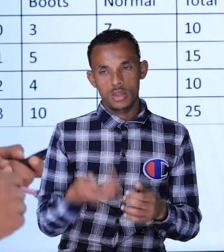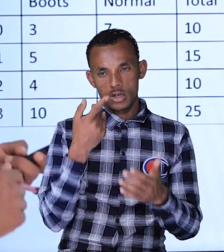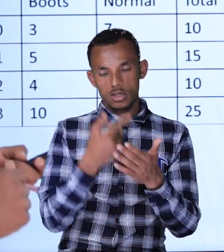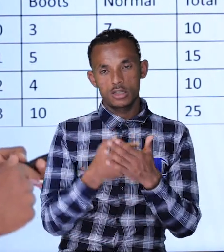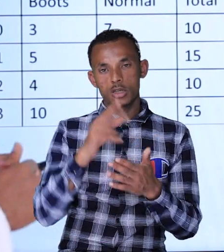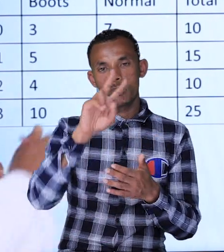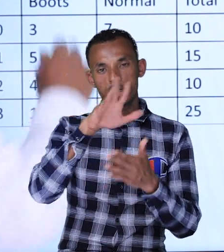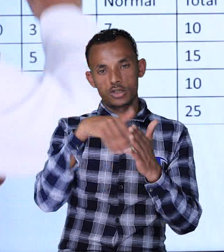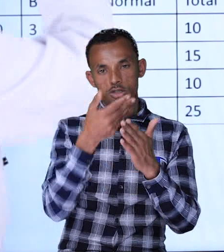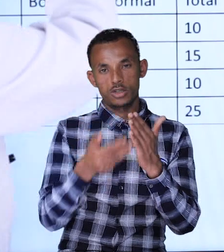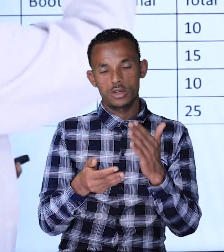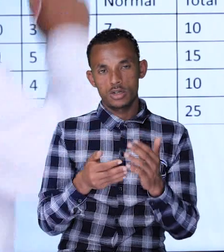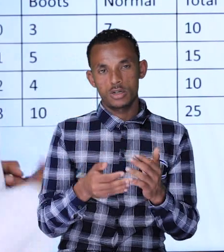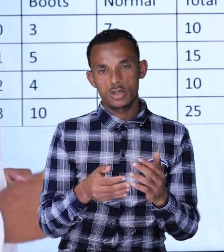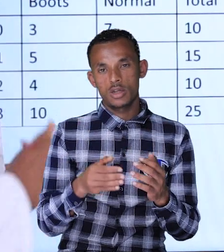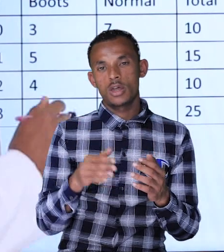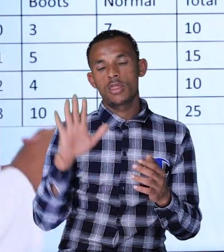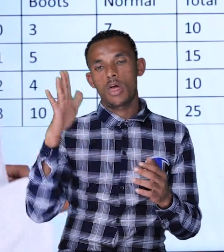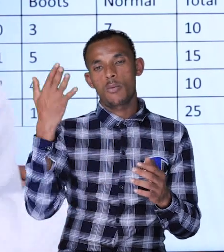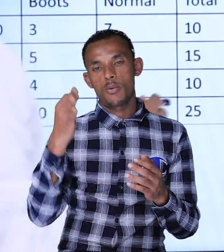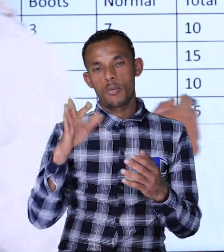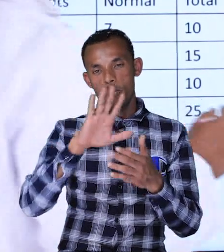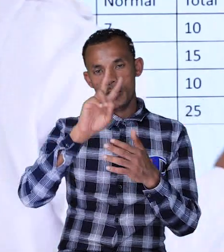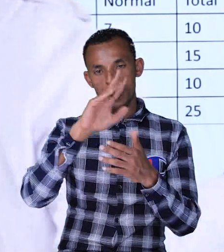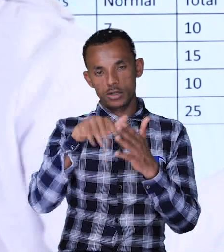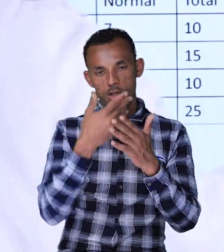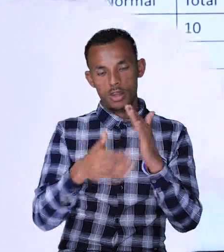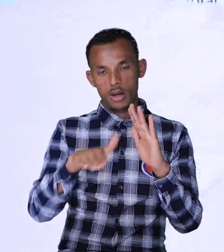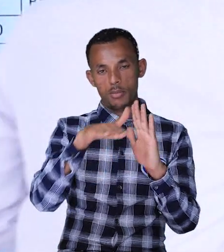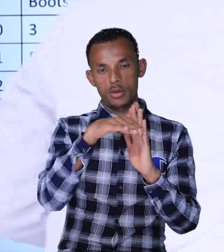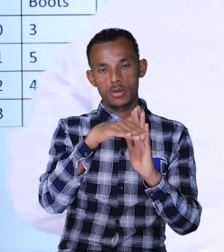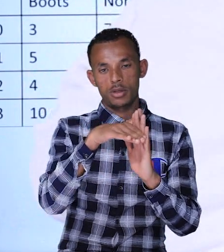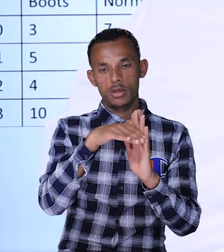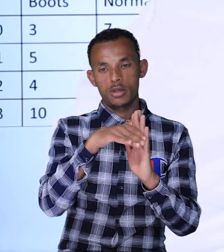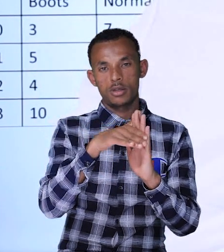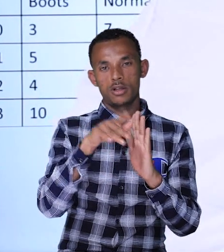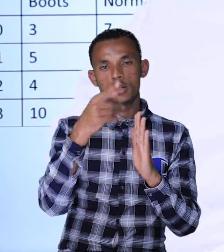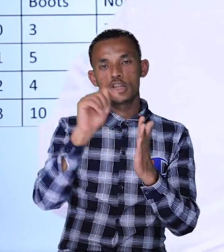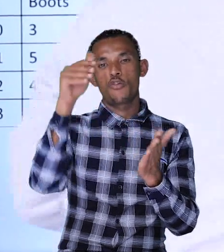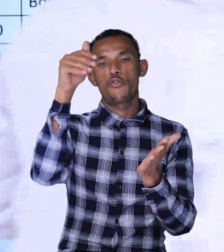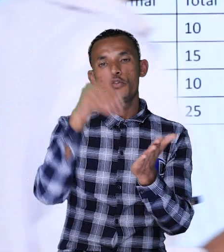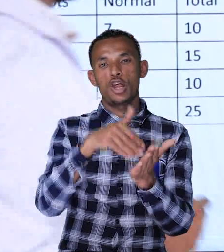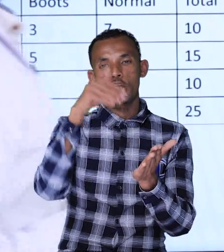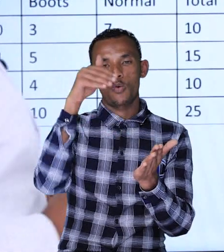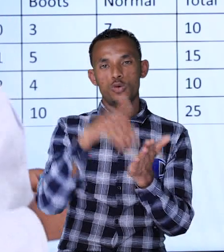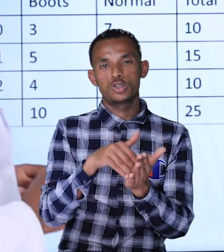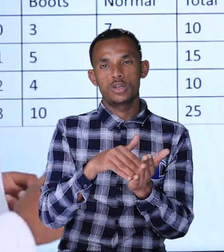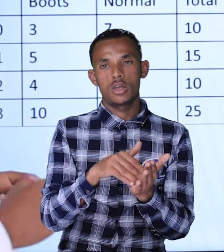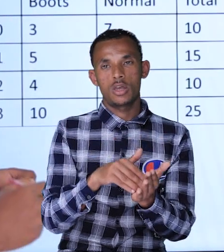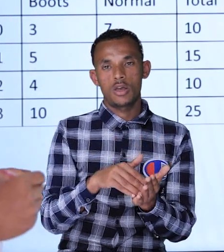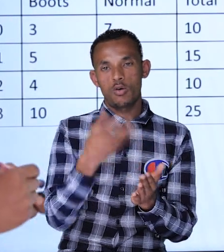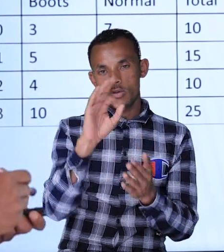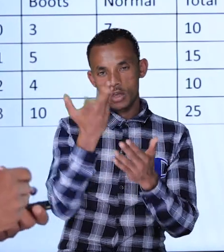This bar chart, it is a type of bar that simply represents the frequencies of a single